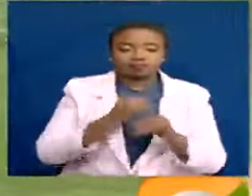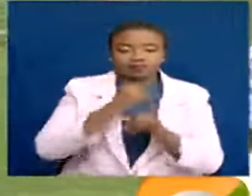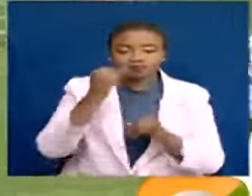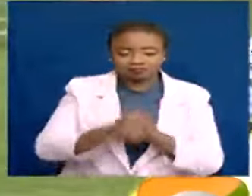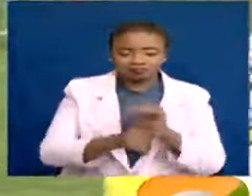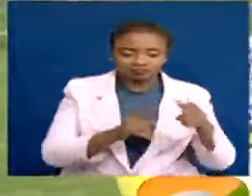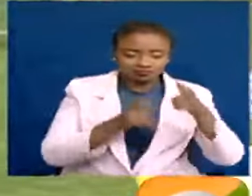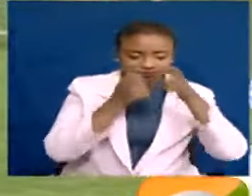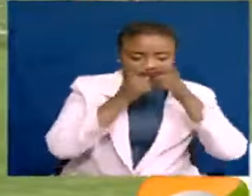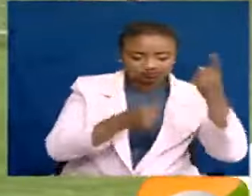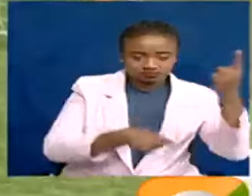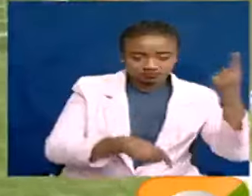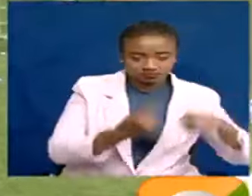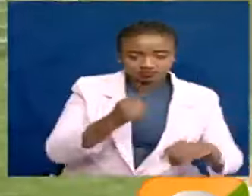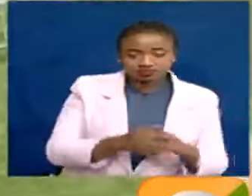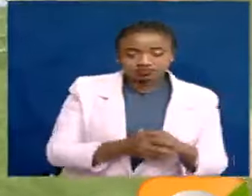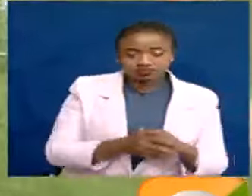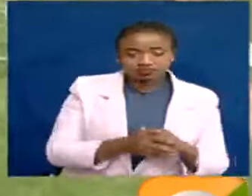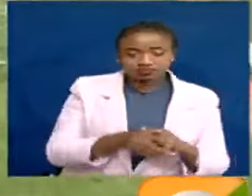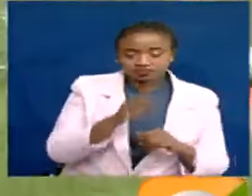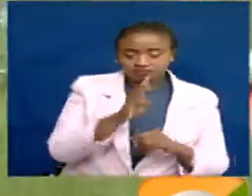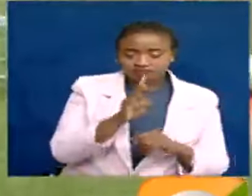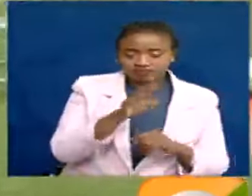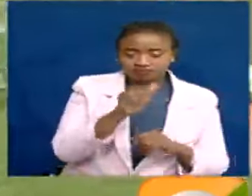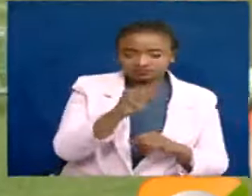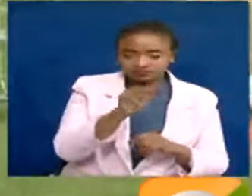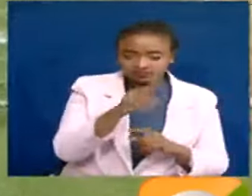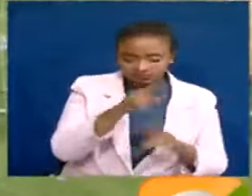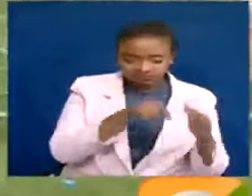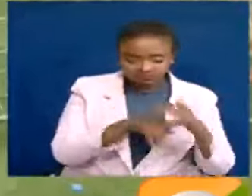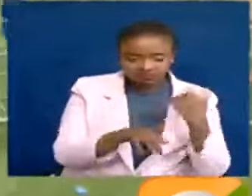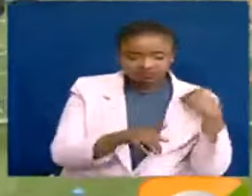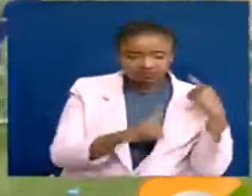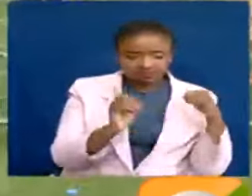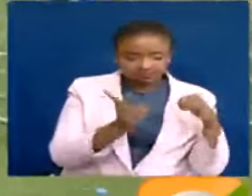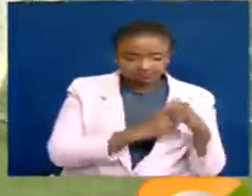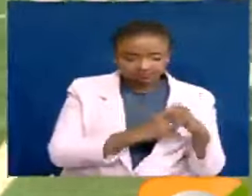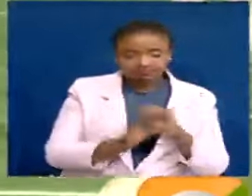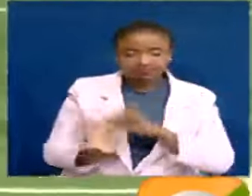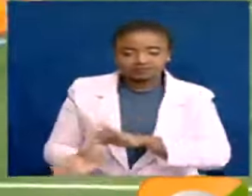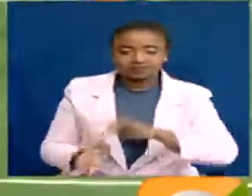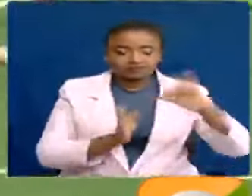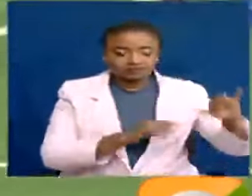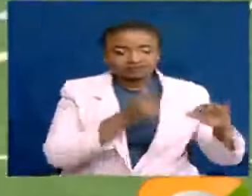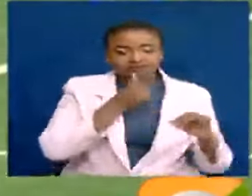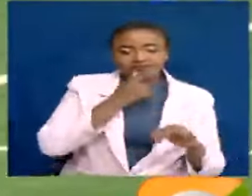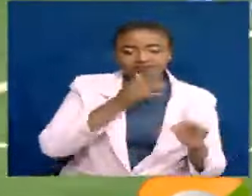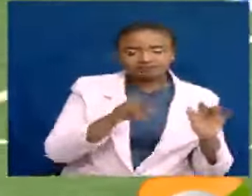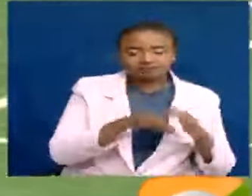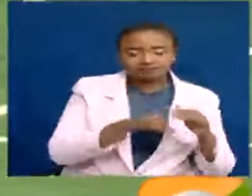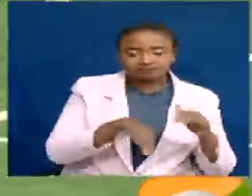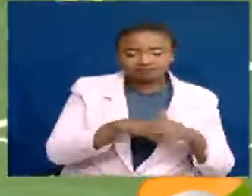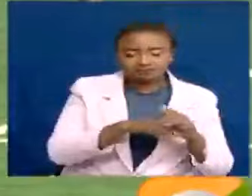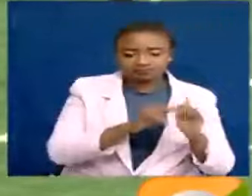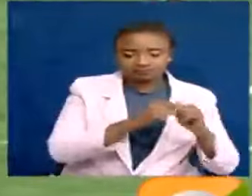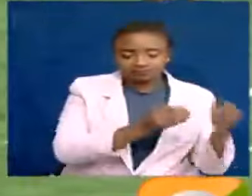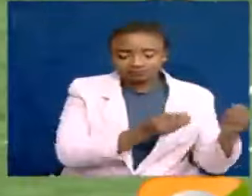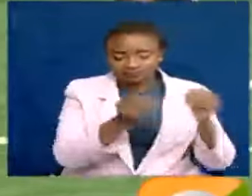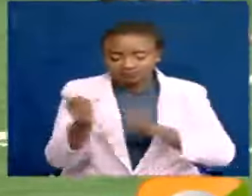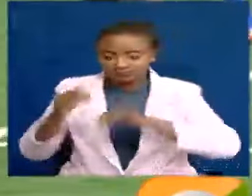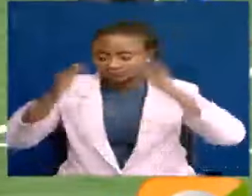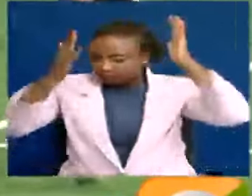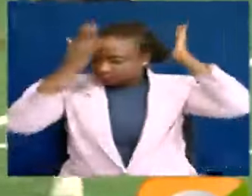Tusker, his seventh goal of the season. In other results, Gor Mahia returned to winning ways, defeating Kakamega Homeboys